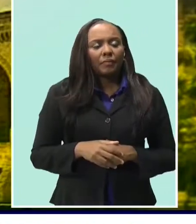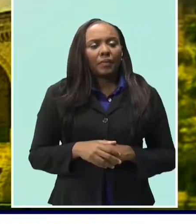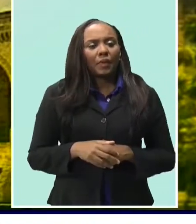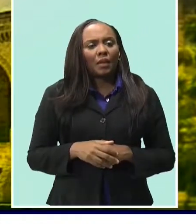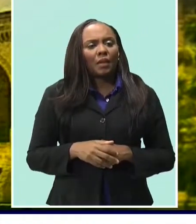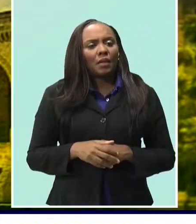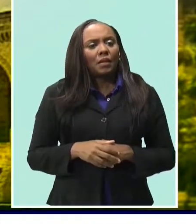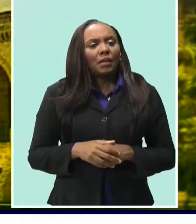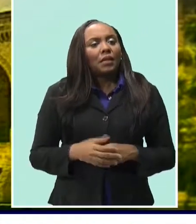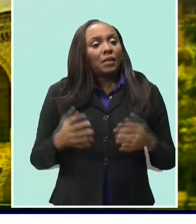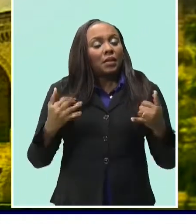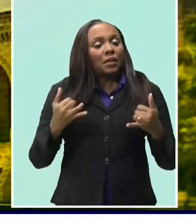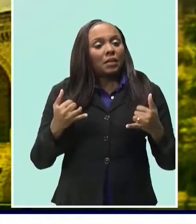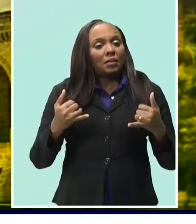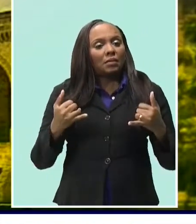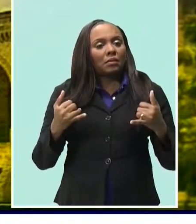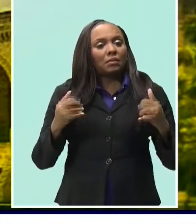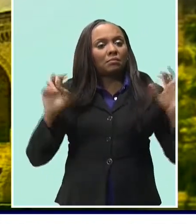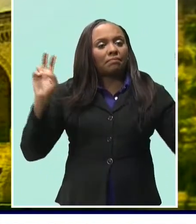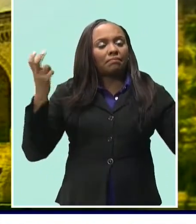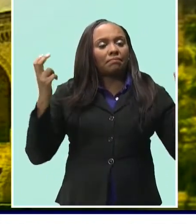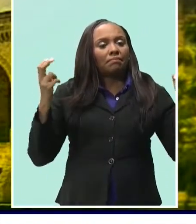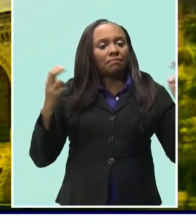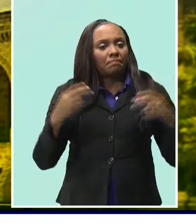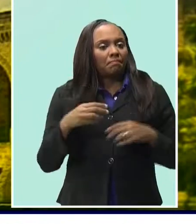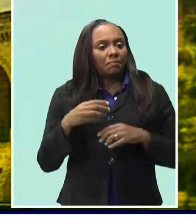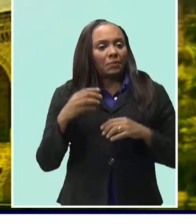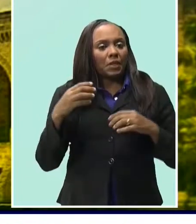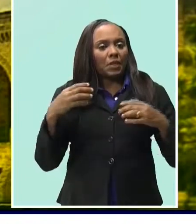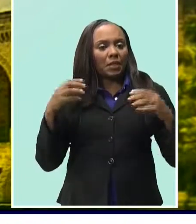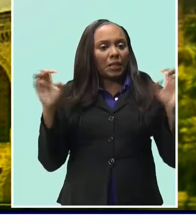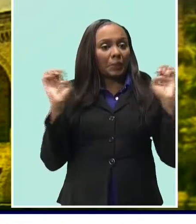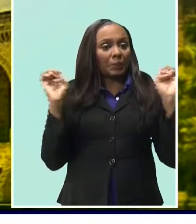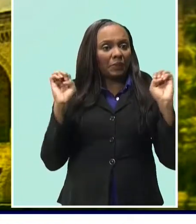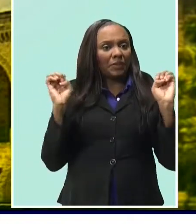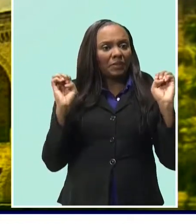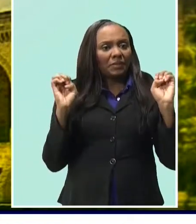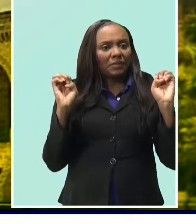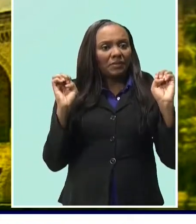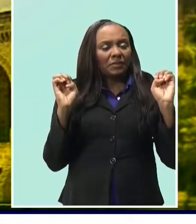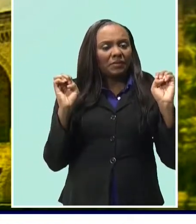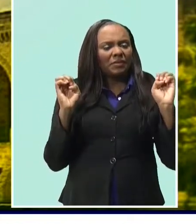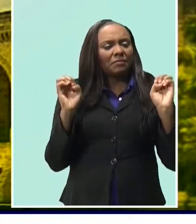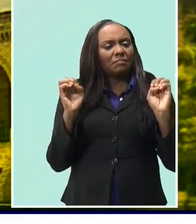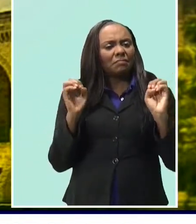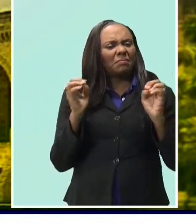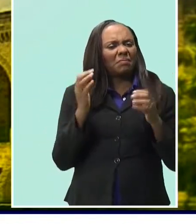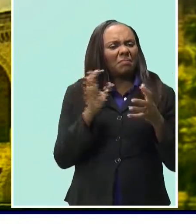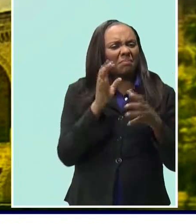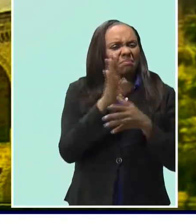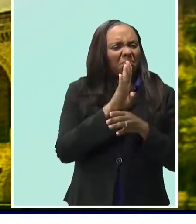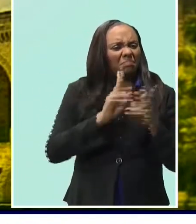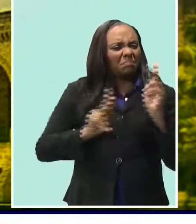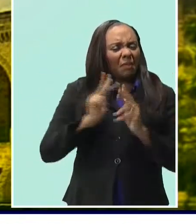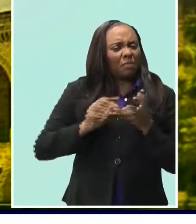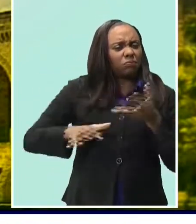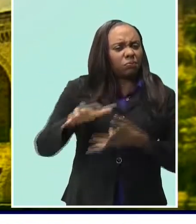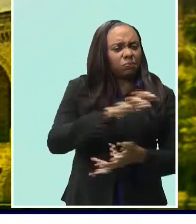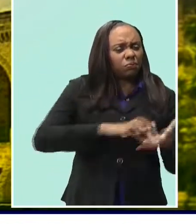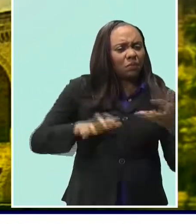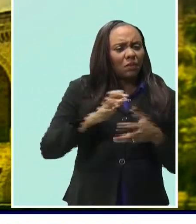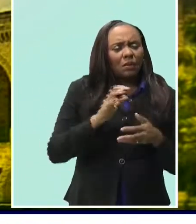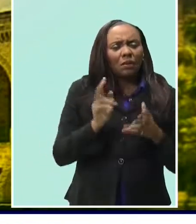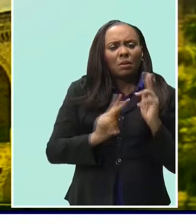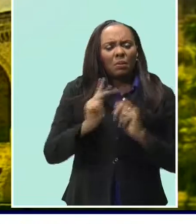was announced, it left some Barbadians confused, and many people seem to think it meant the curfew was extended as well. In